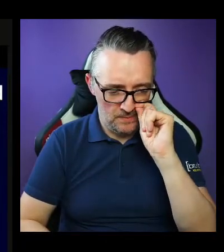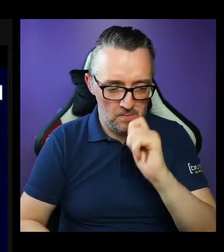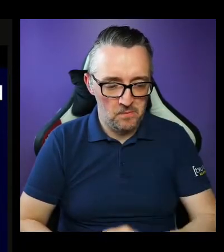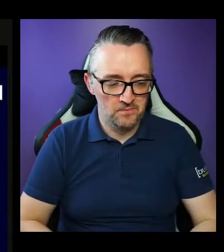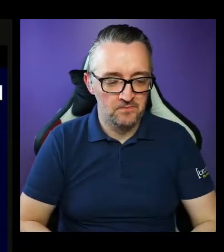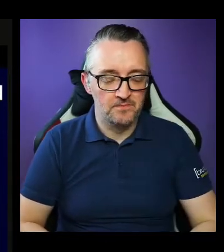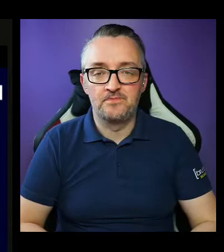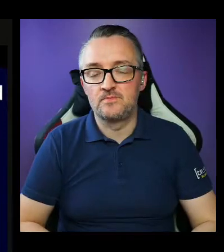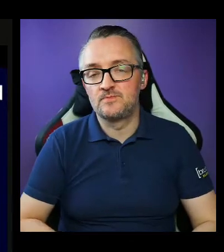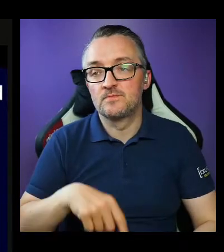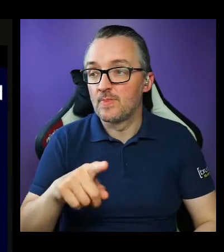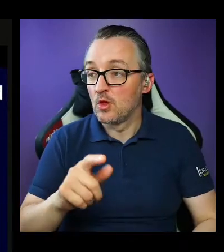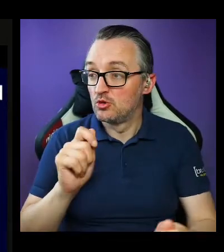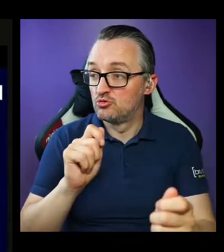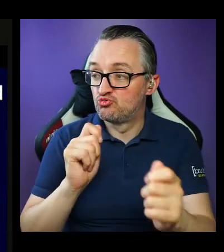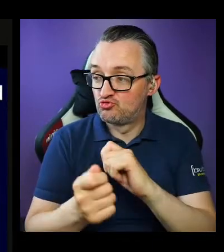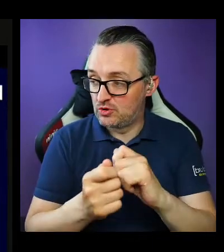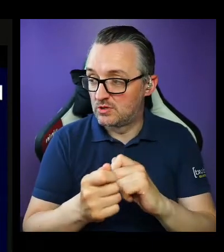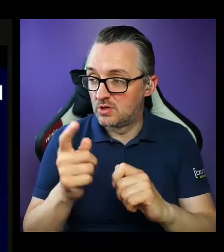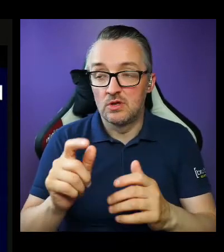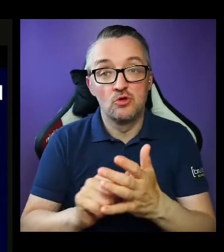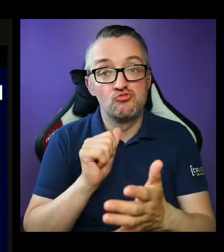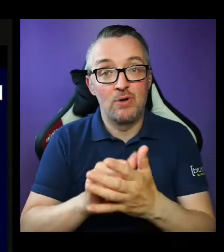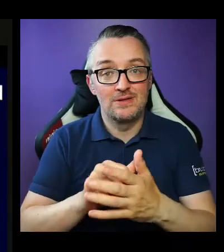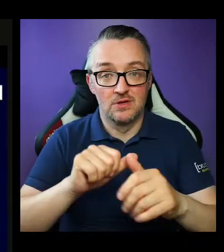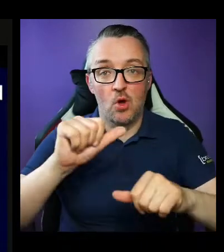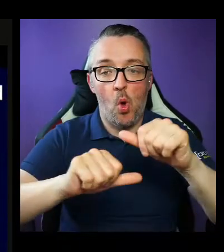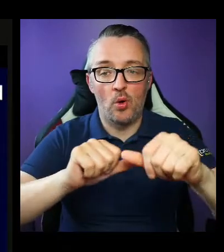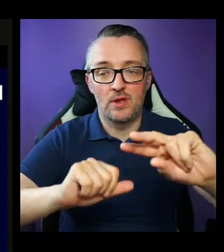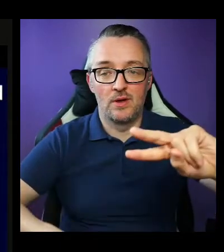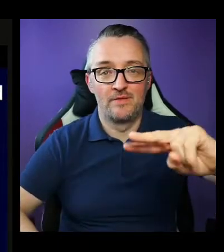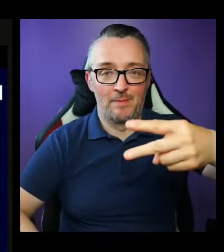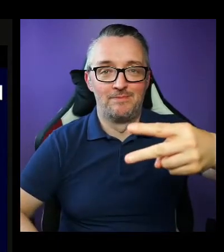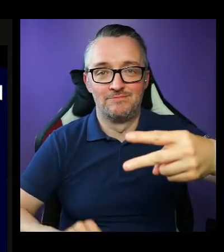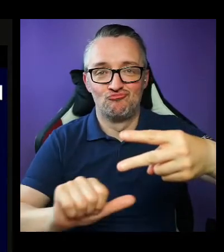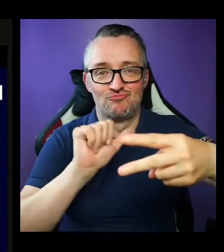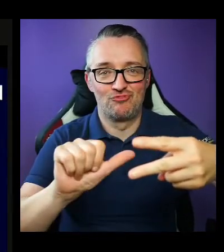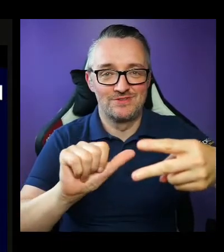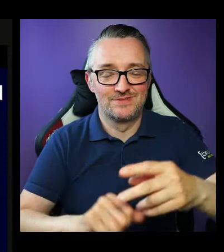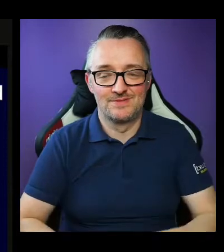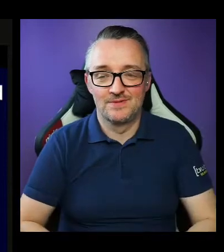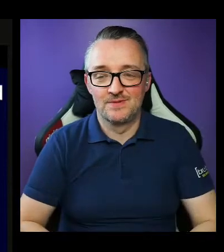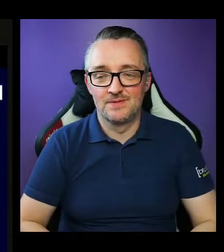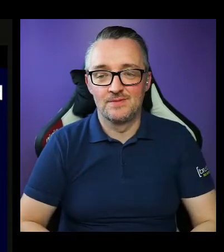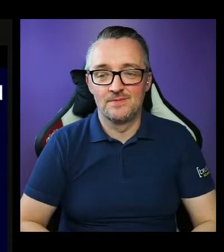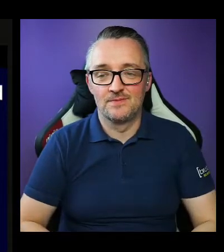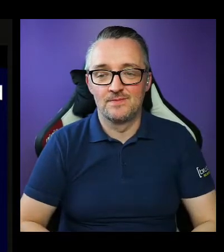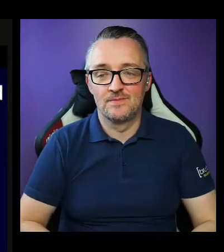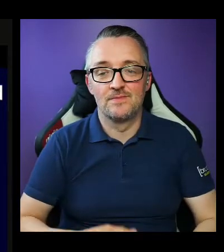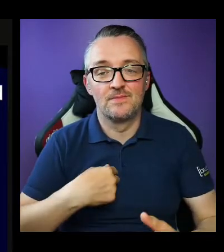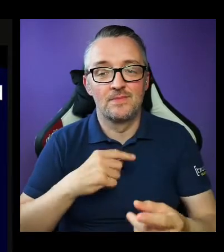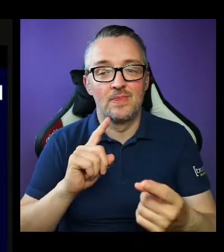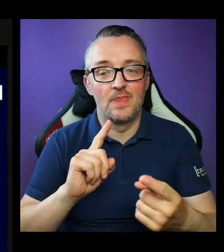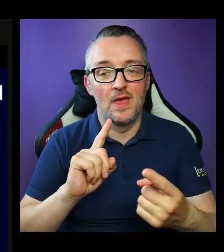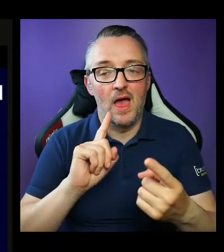And with this change, of course, the right order is being returned, and we basically answer to